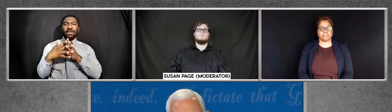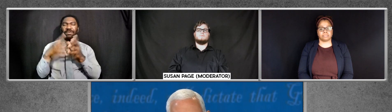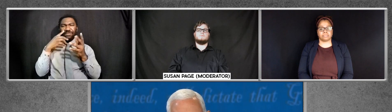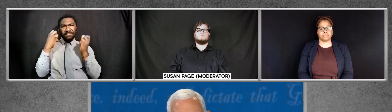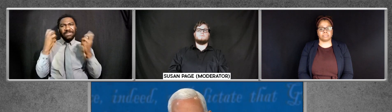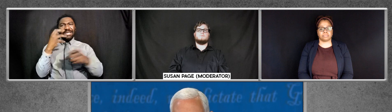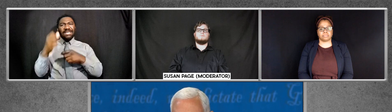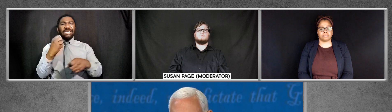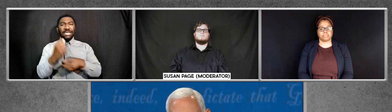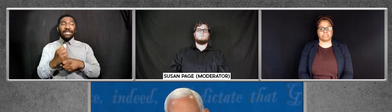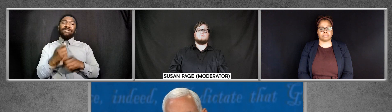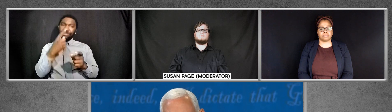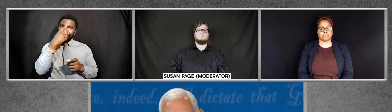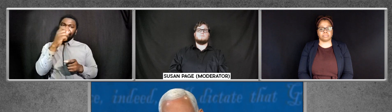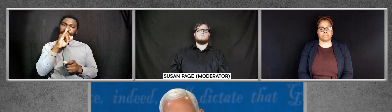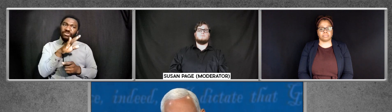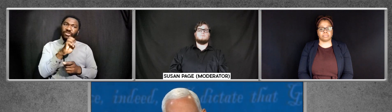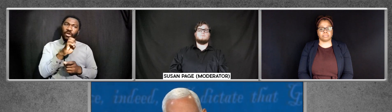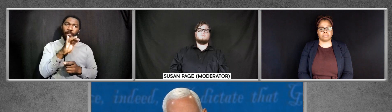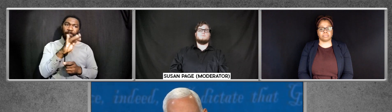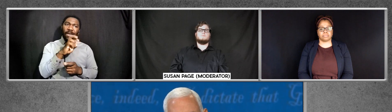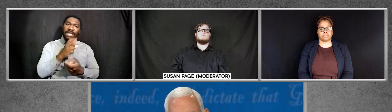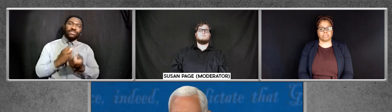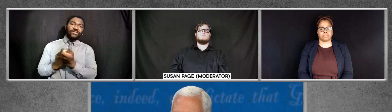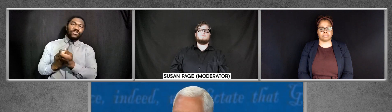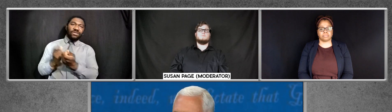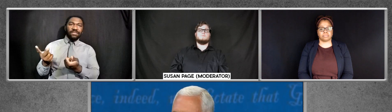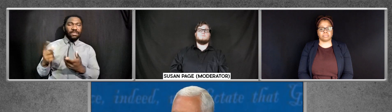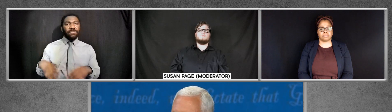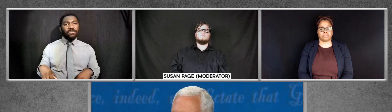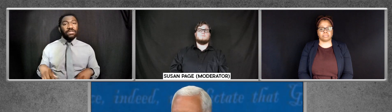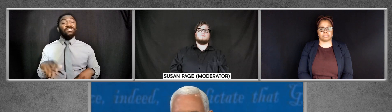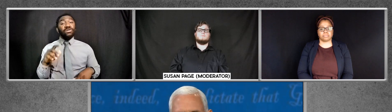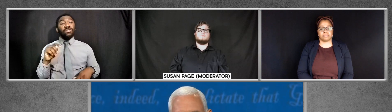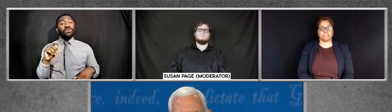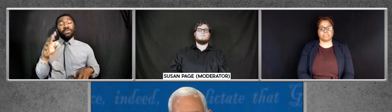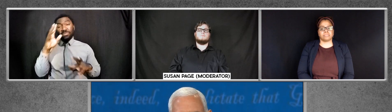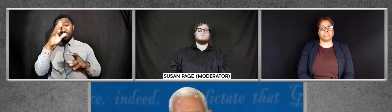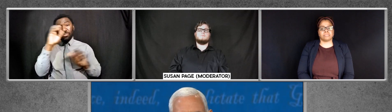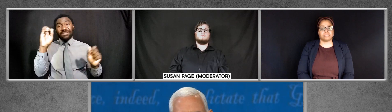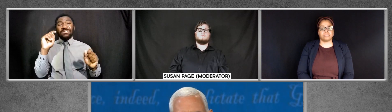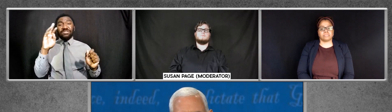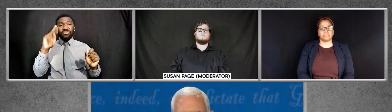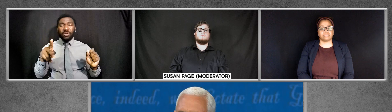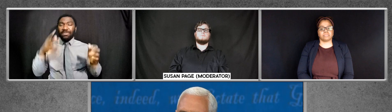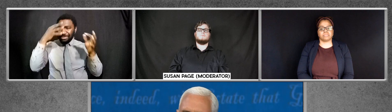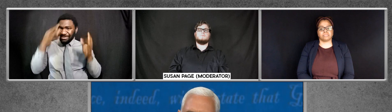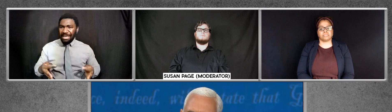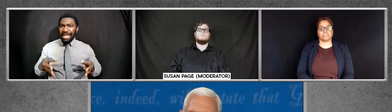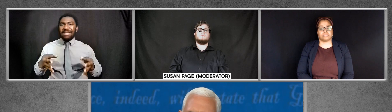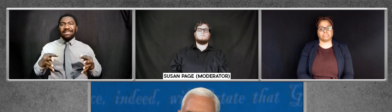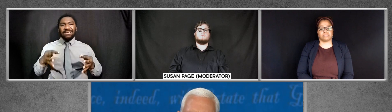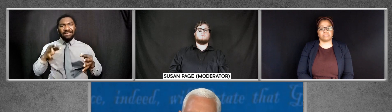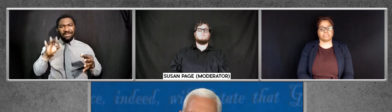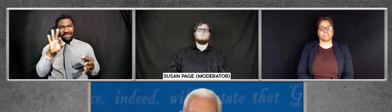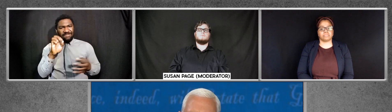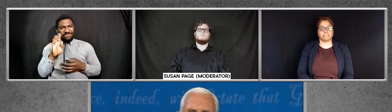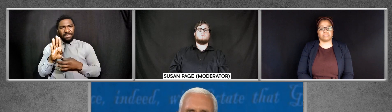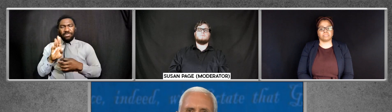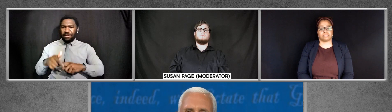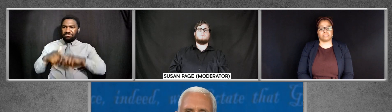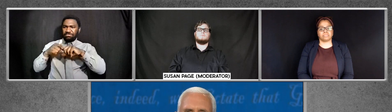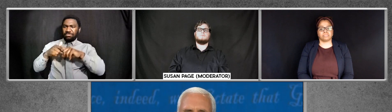China, President Trump made that decision before the end of January to suspend all travel from China. And again, the American people deserve to